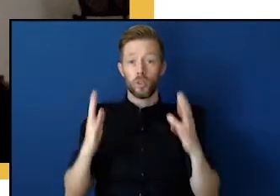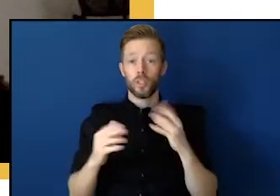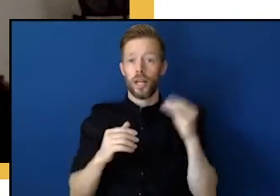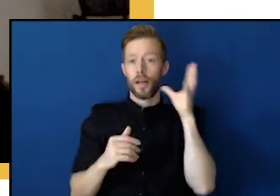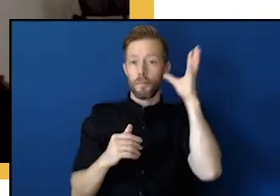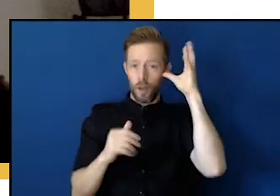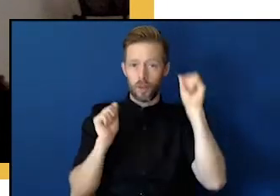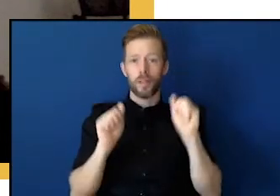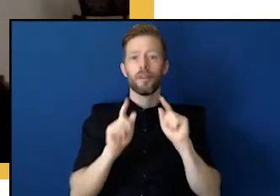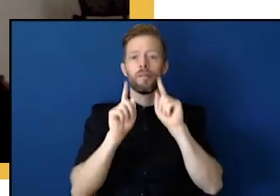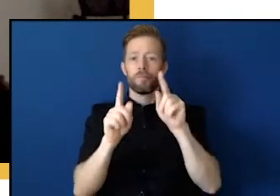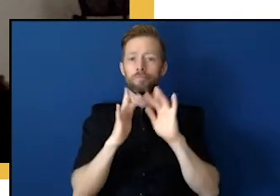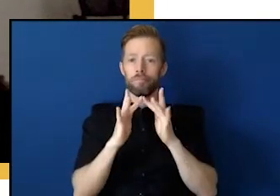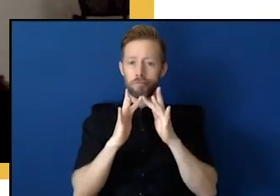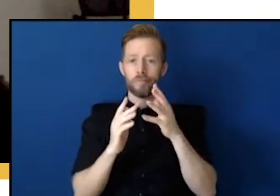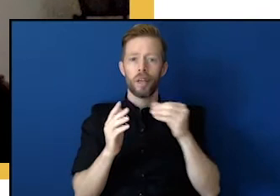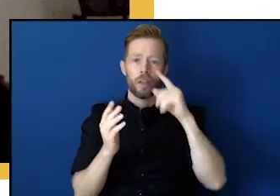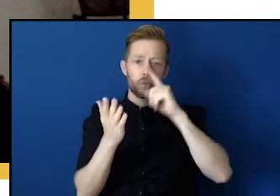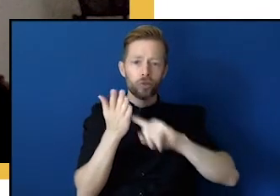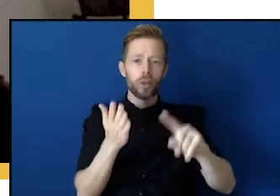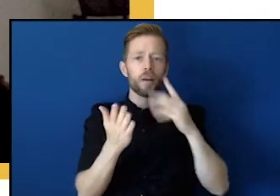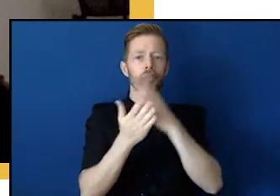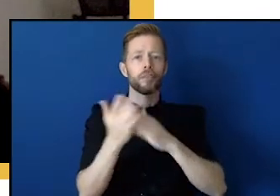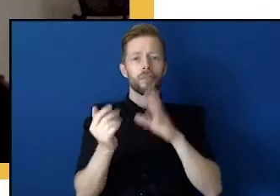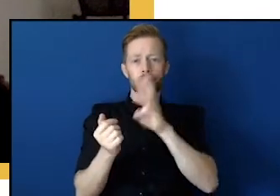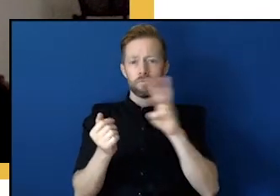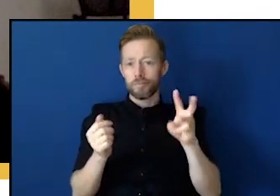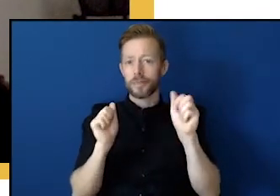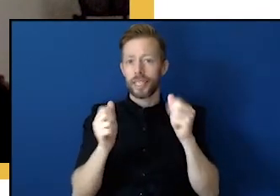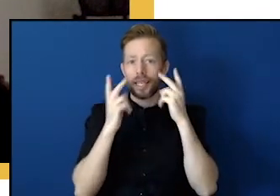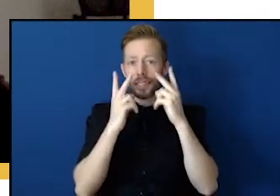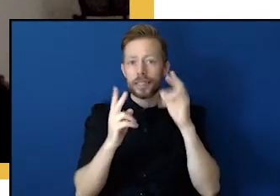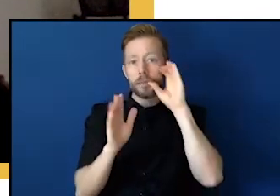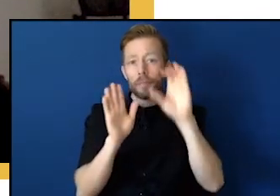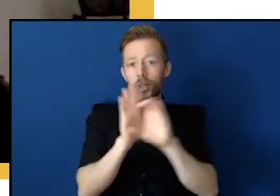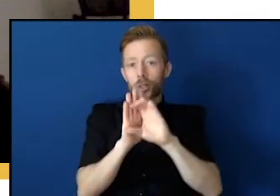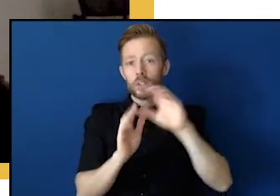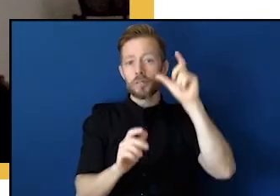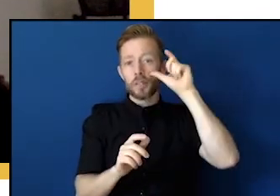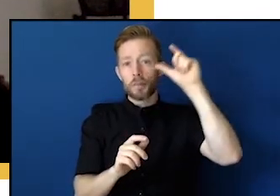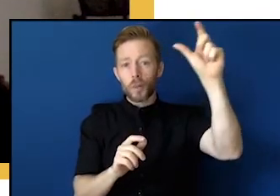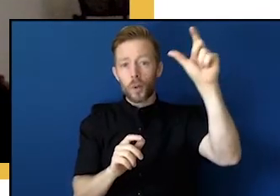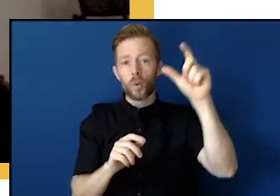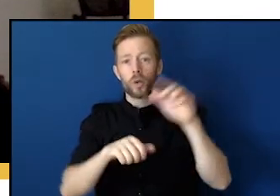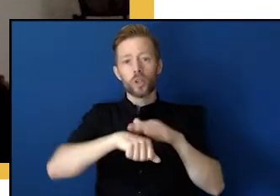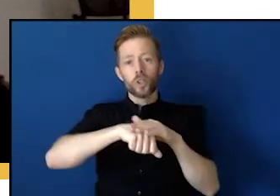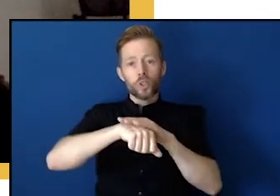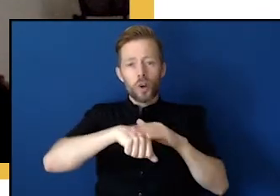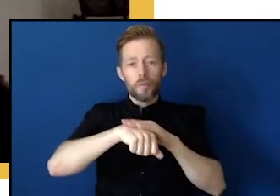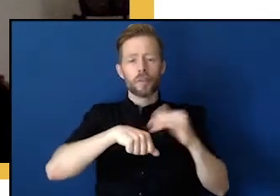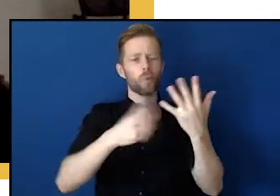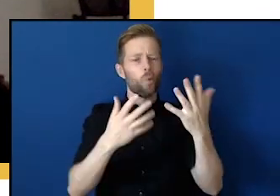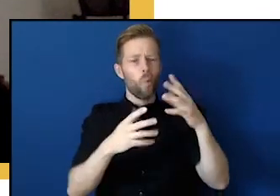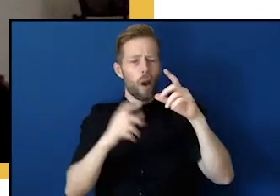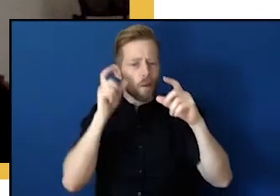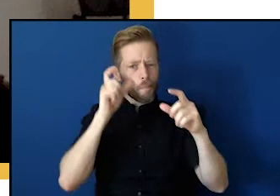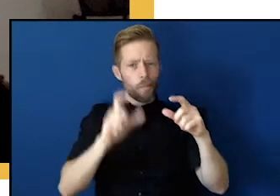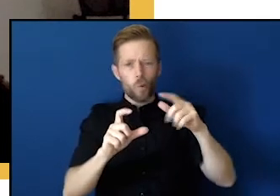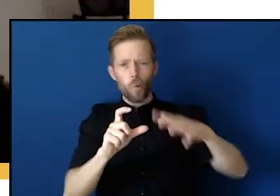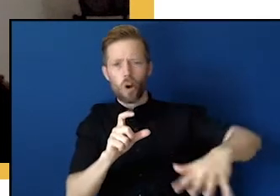teachers and parents can go online and check out some reputable sites where you can see pictures of the moon, of its surface,